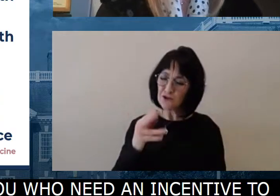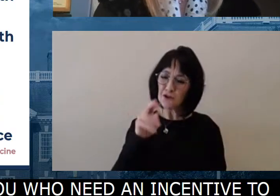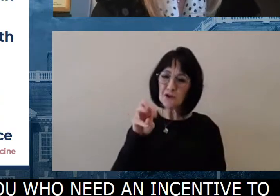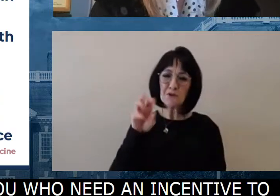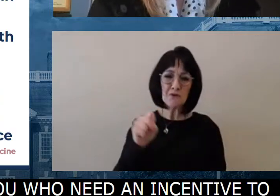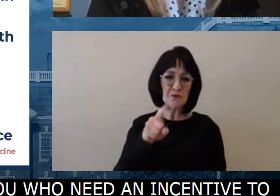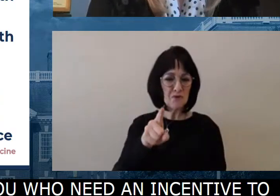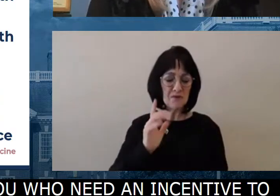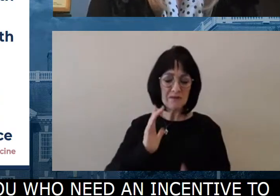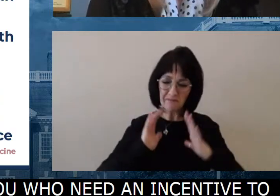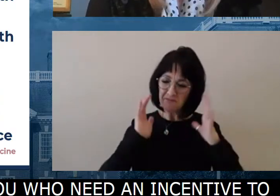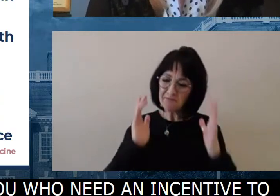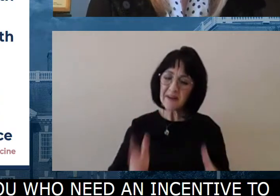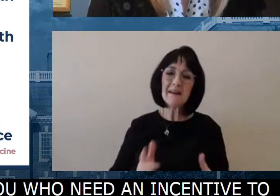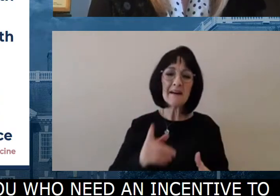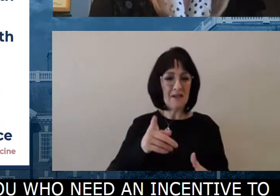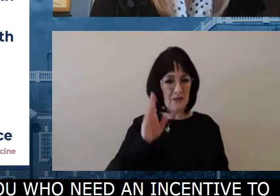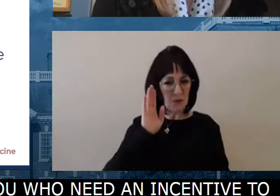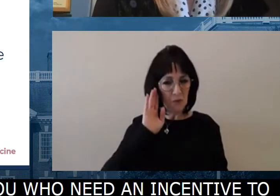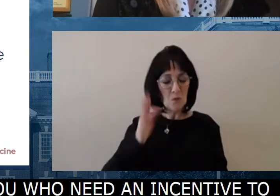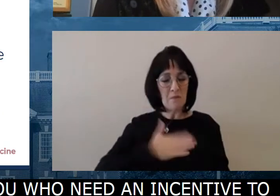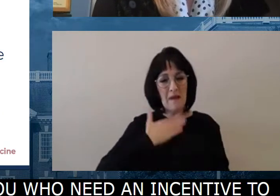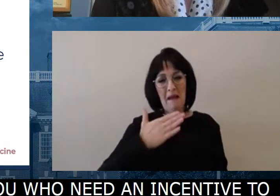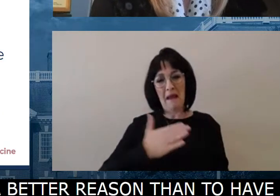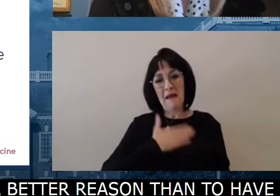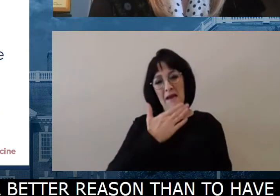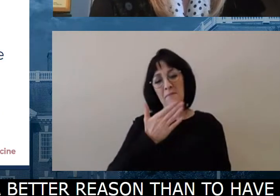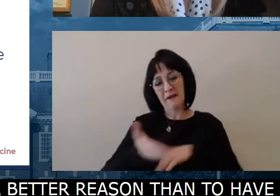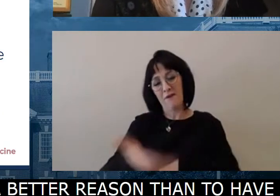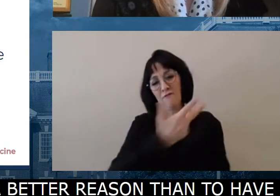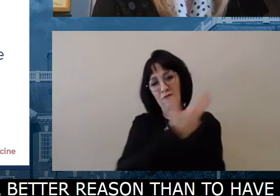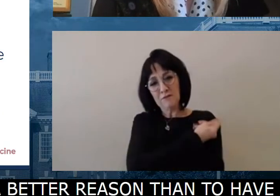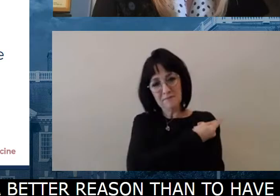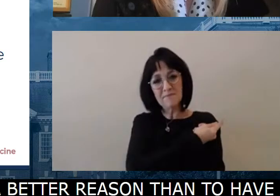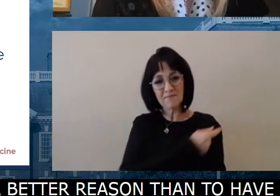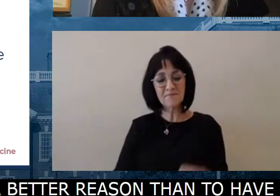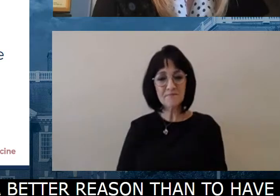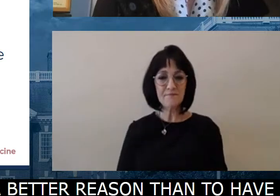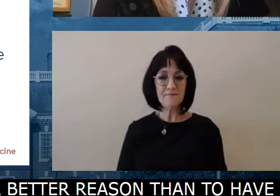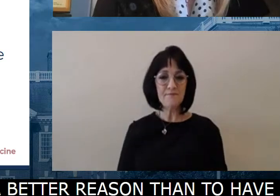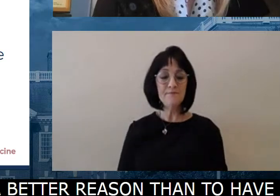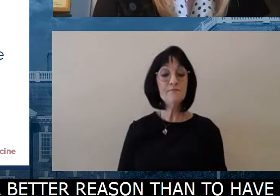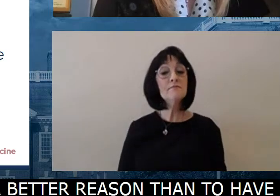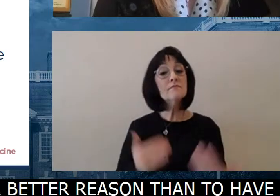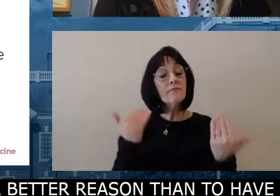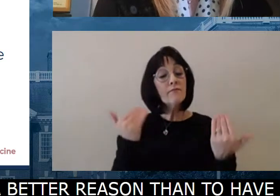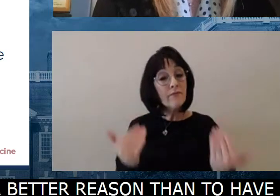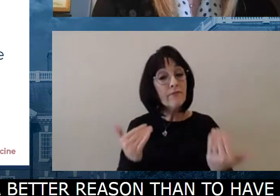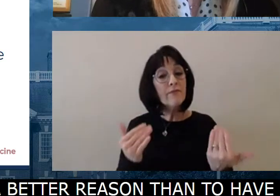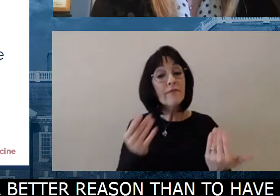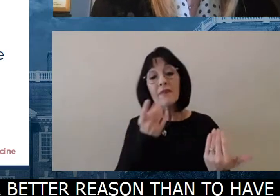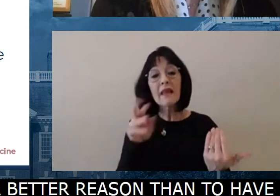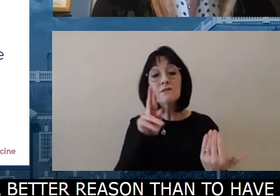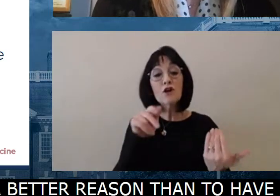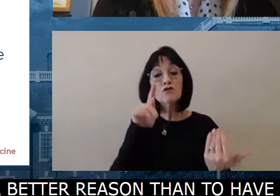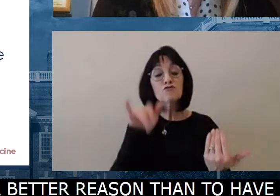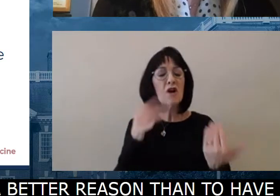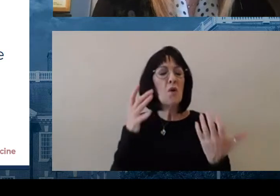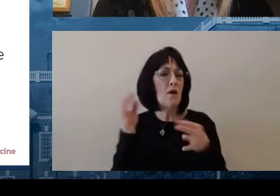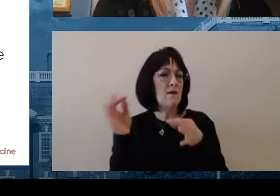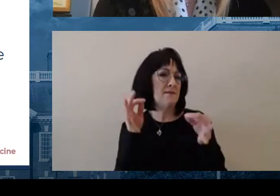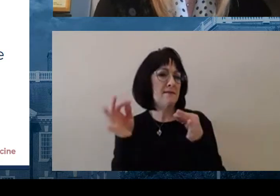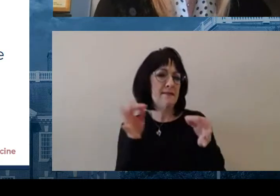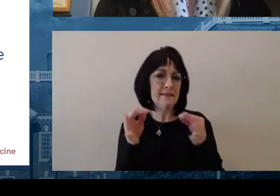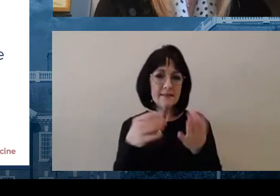news. So let's talk a little bit more about the doses that have been administered in our state.